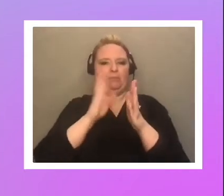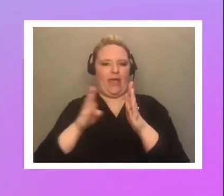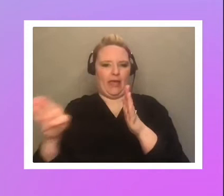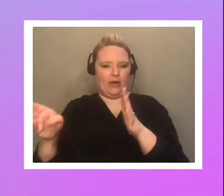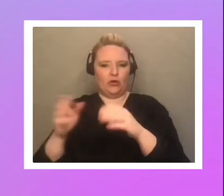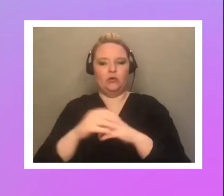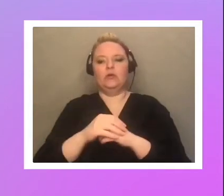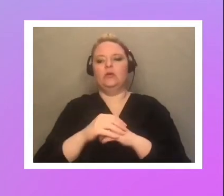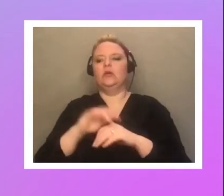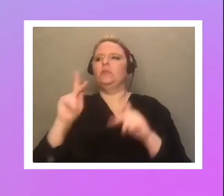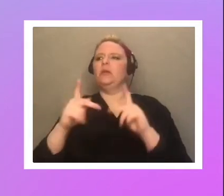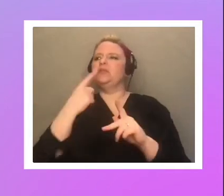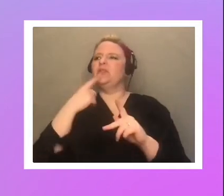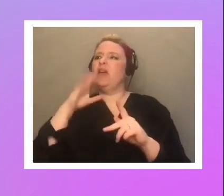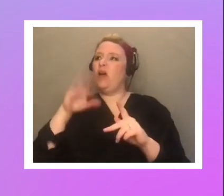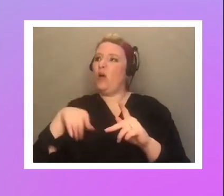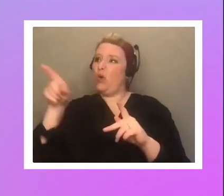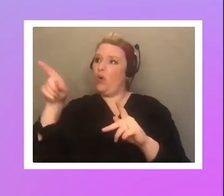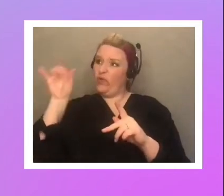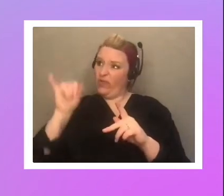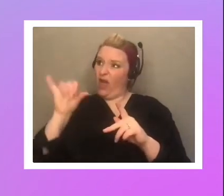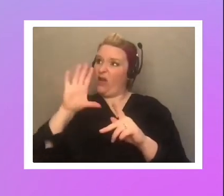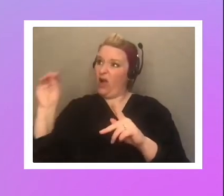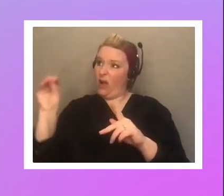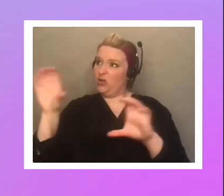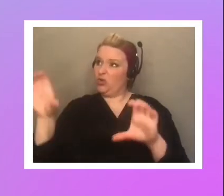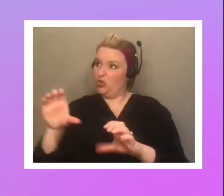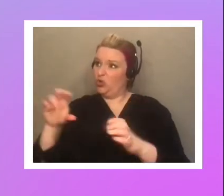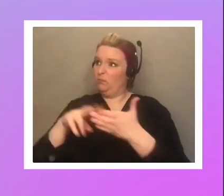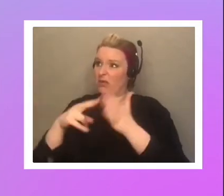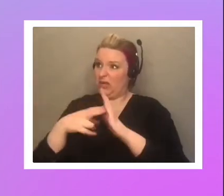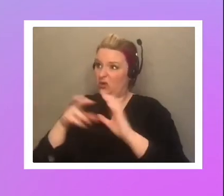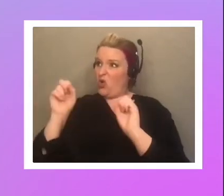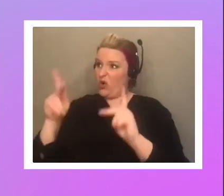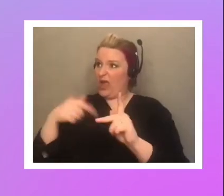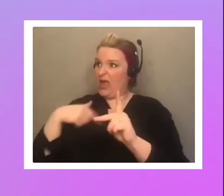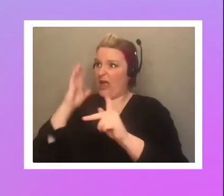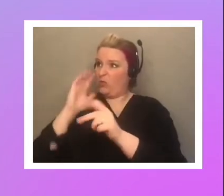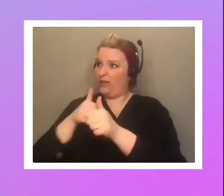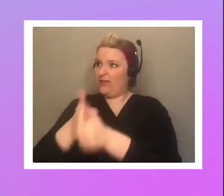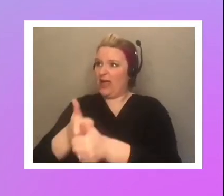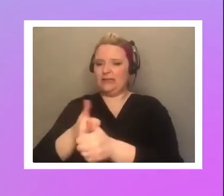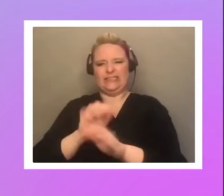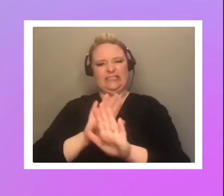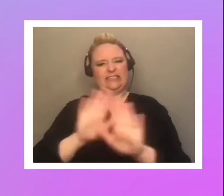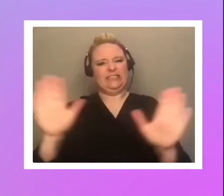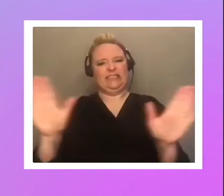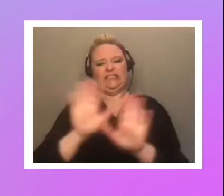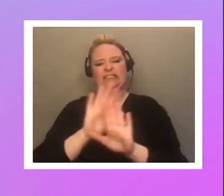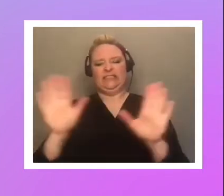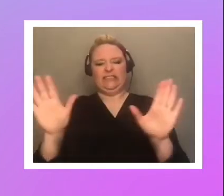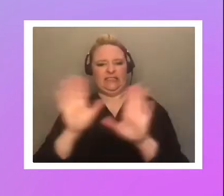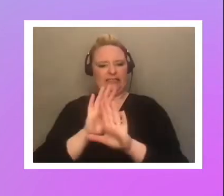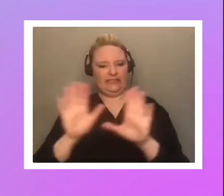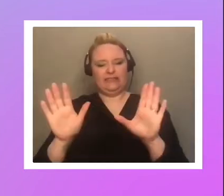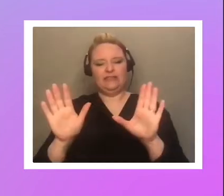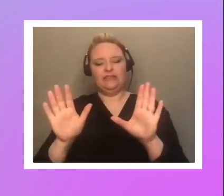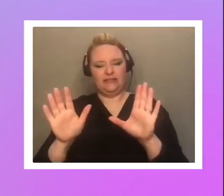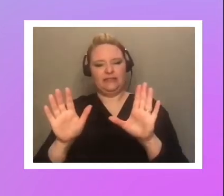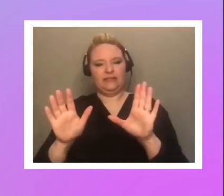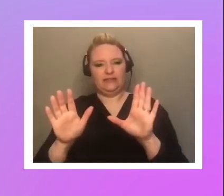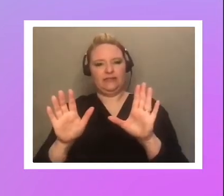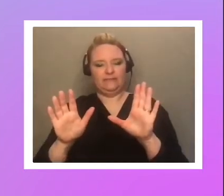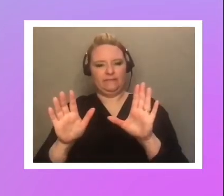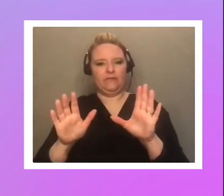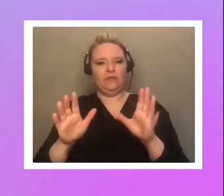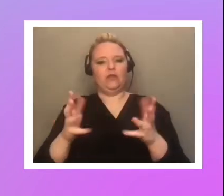People will say, well, so and so is doing it. It must be okay. No, you want to be able to do